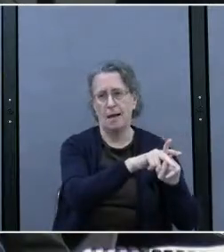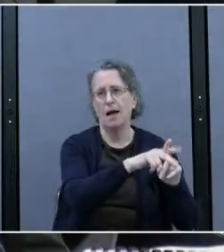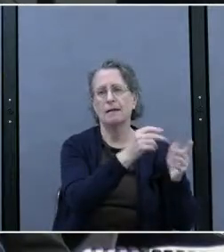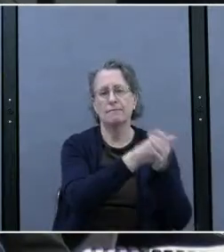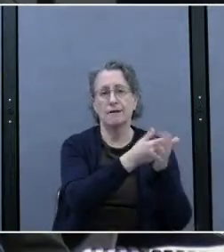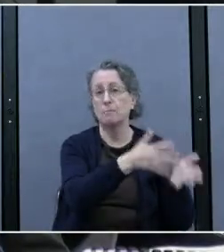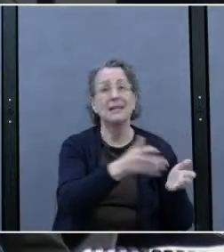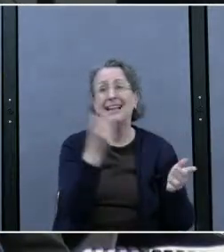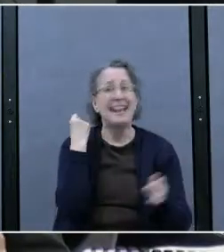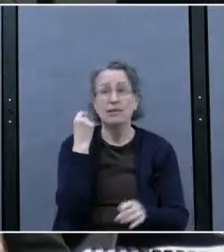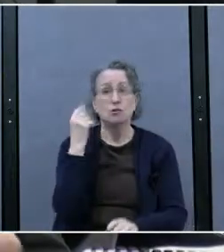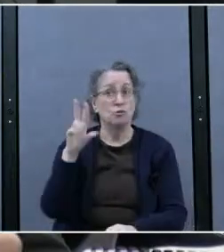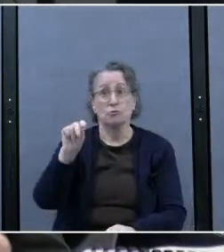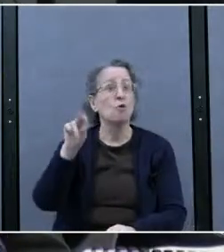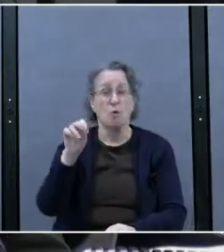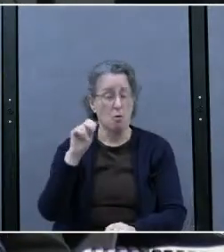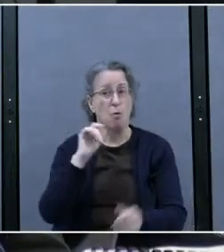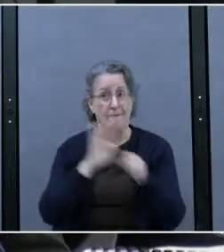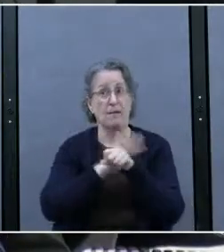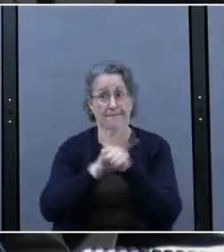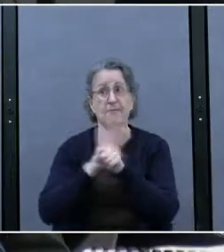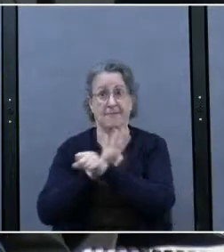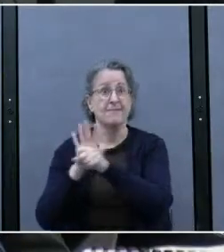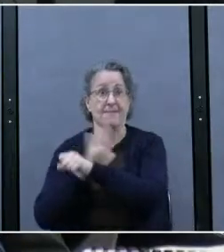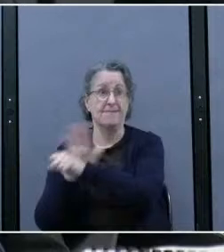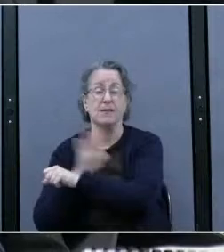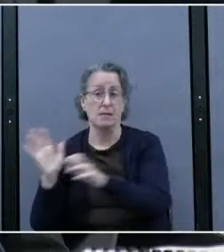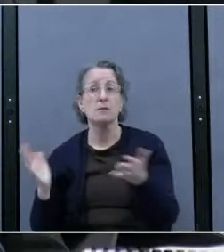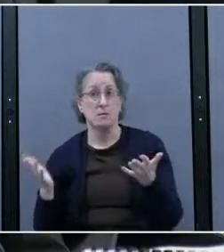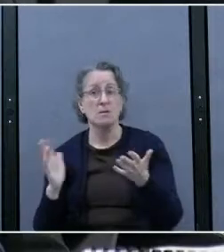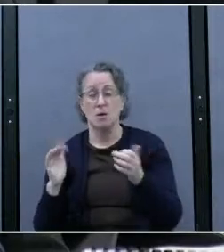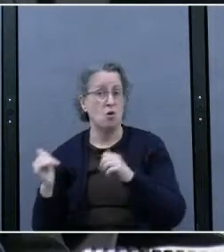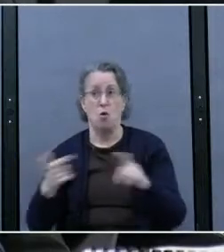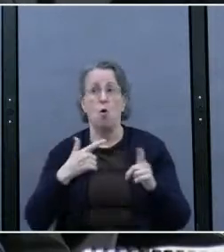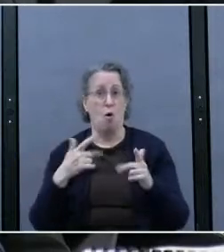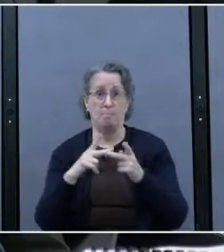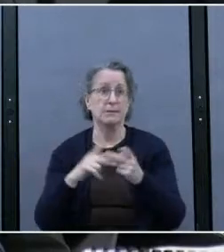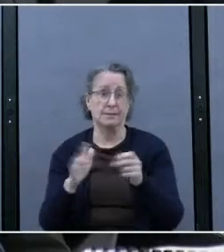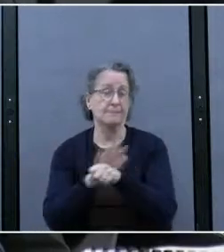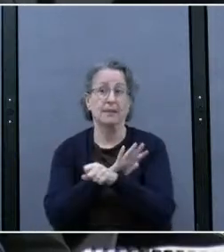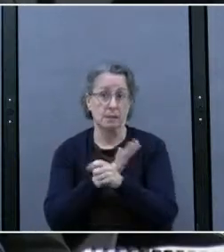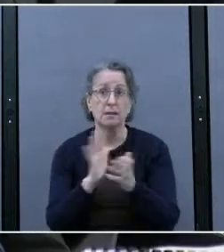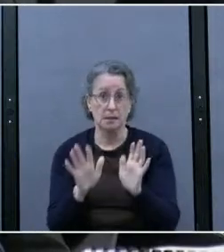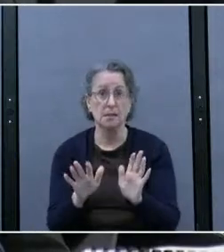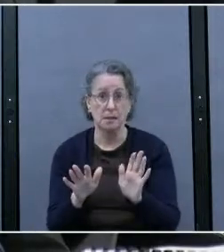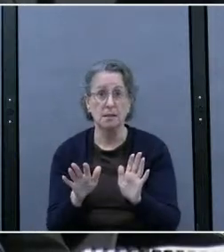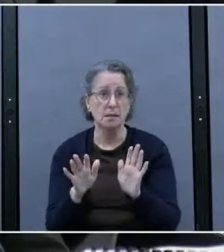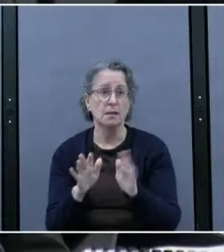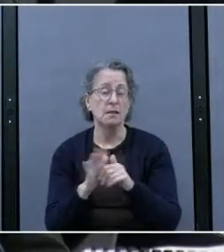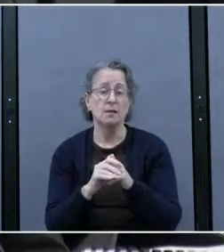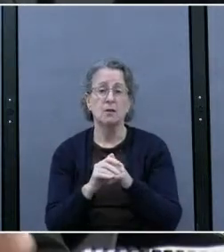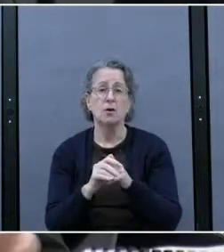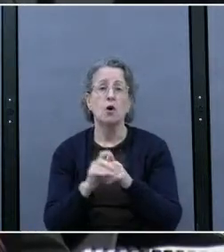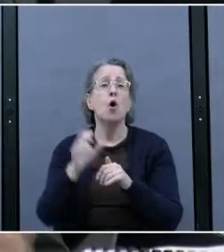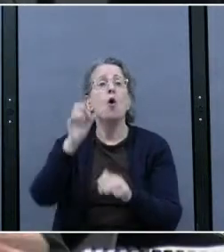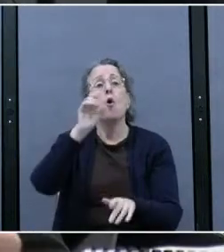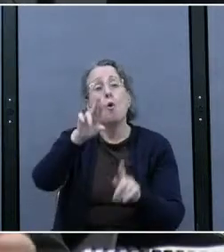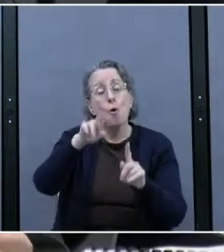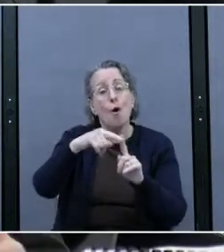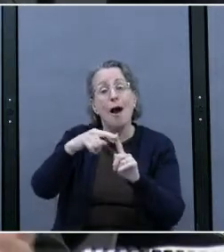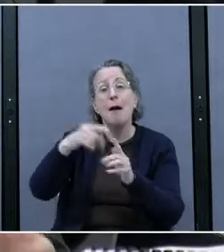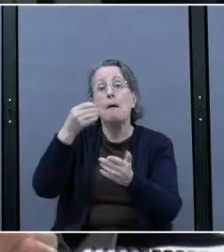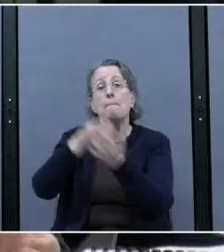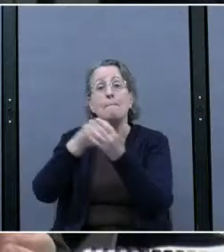had any. It was basically the positions were filled, or those funds were used for overtime